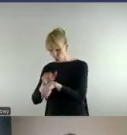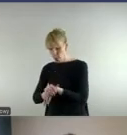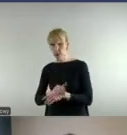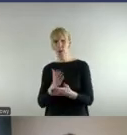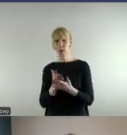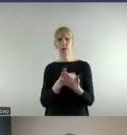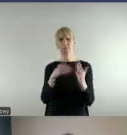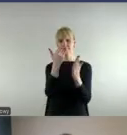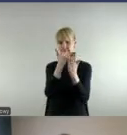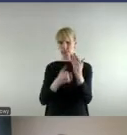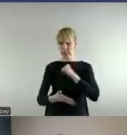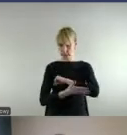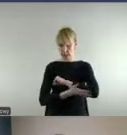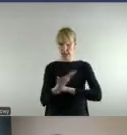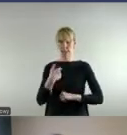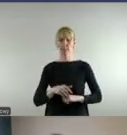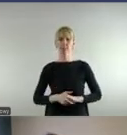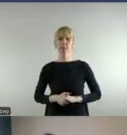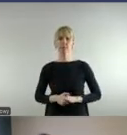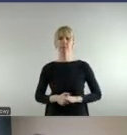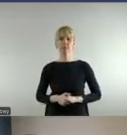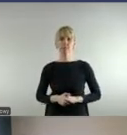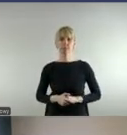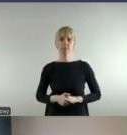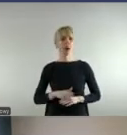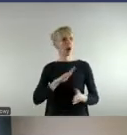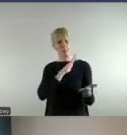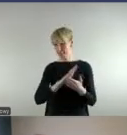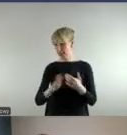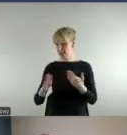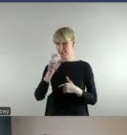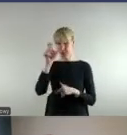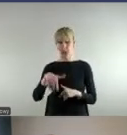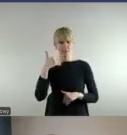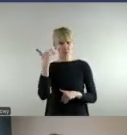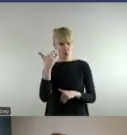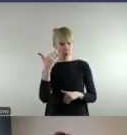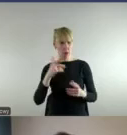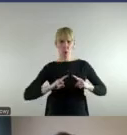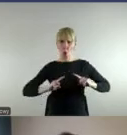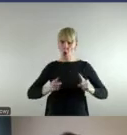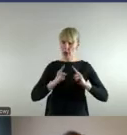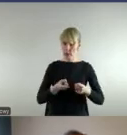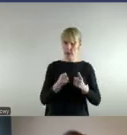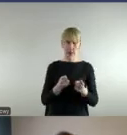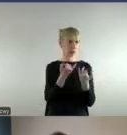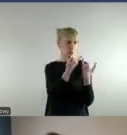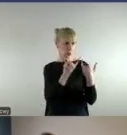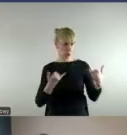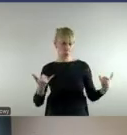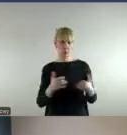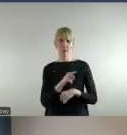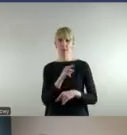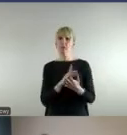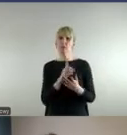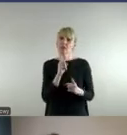And of course, without a volunteer organization, we can't deal with any big crisis. They are priceless, and we are very thankful that